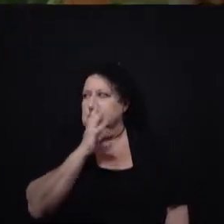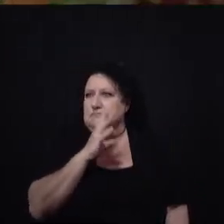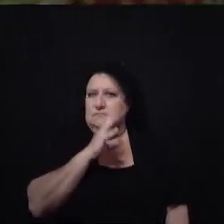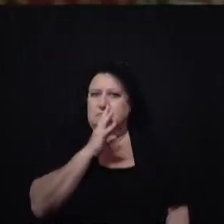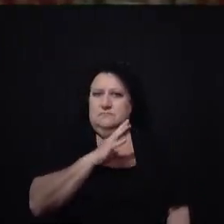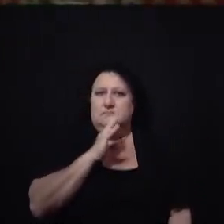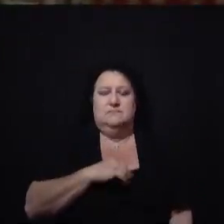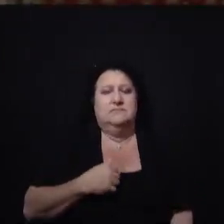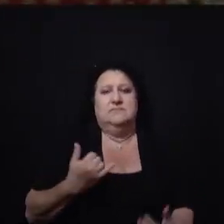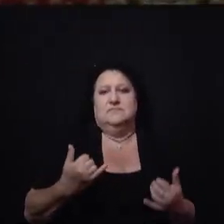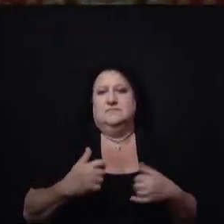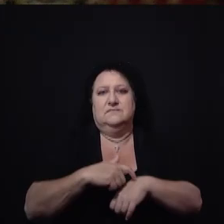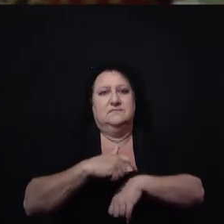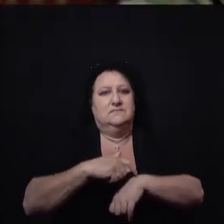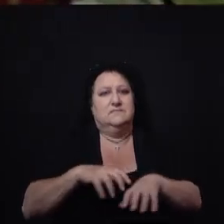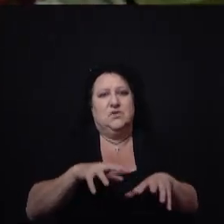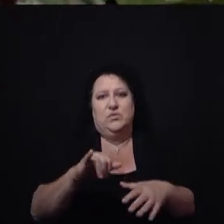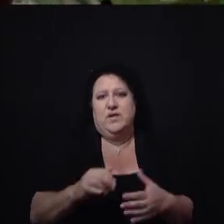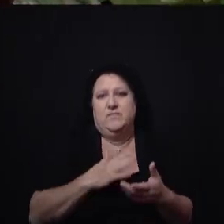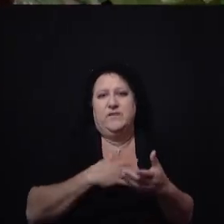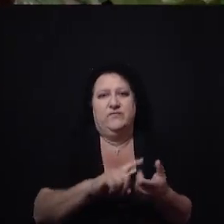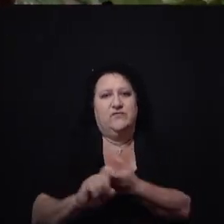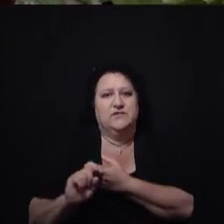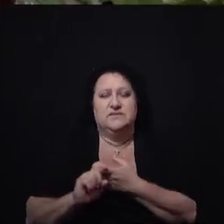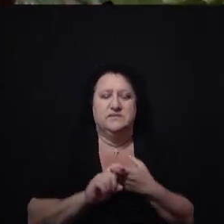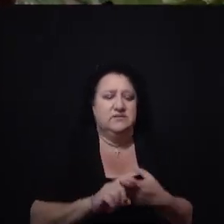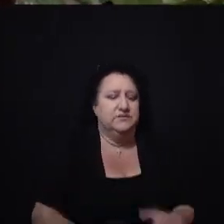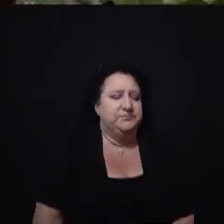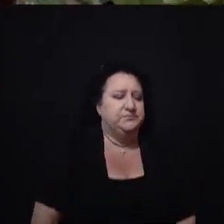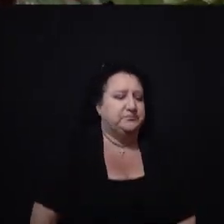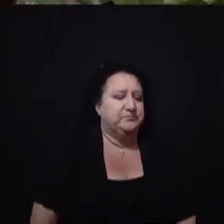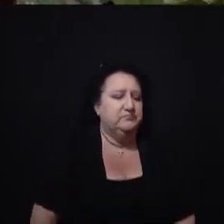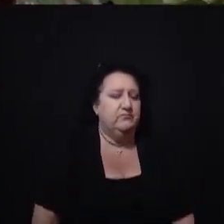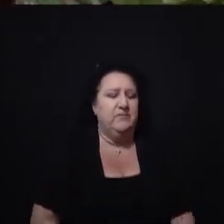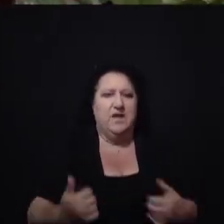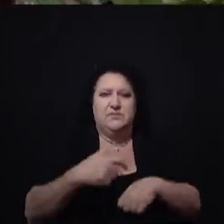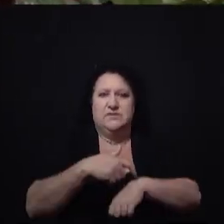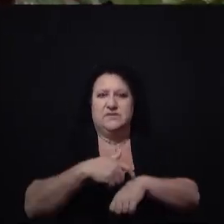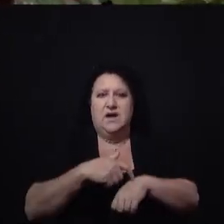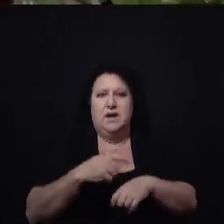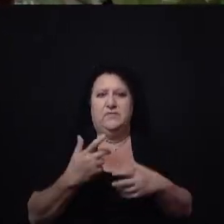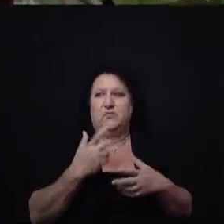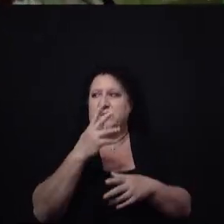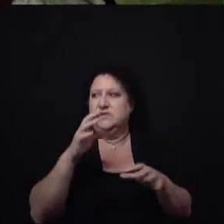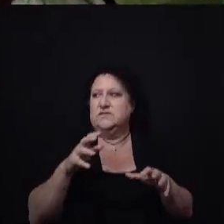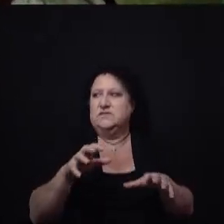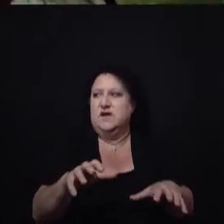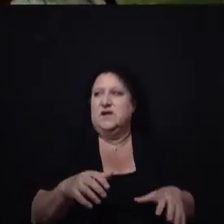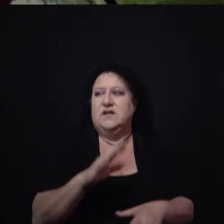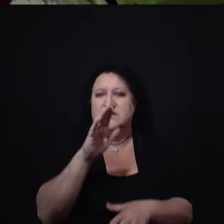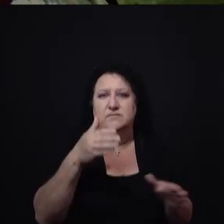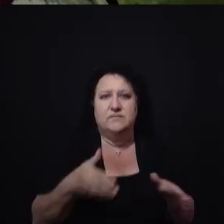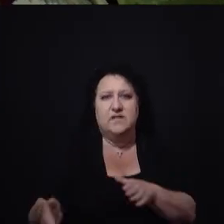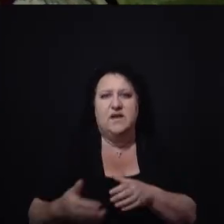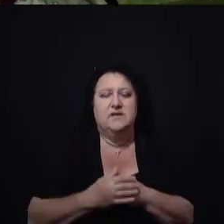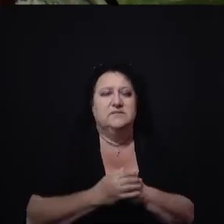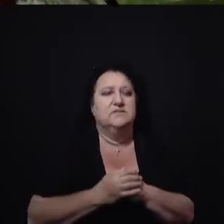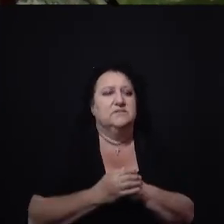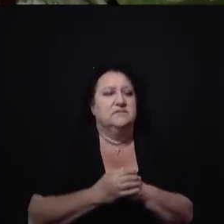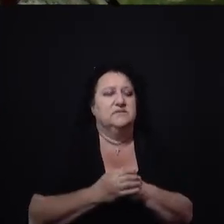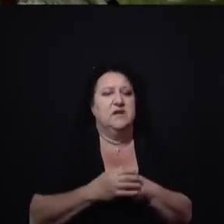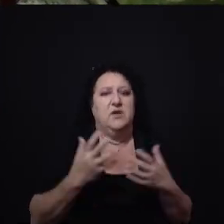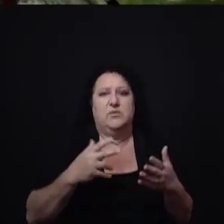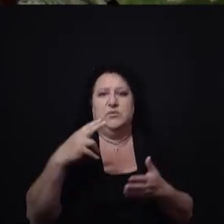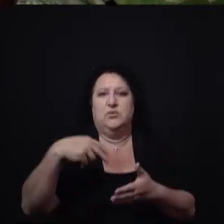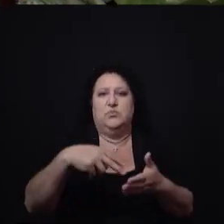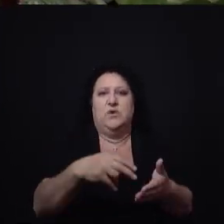time to take seriously what God has to say about what he has done and what his plan is. And as we read just a couple weeks ago,